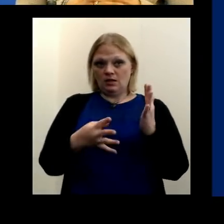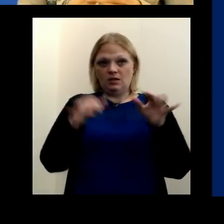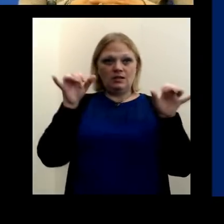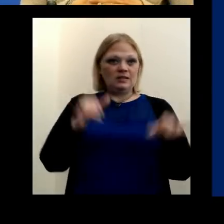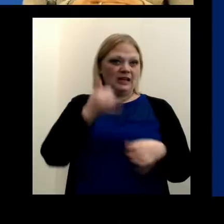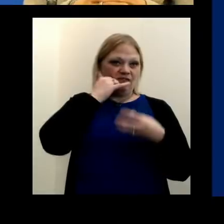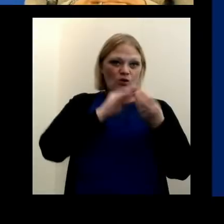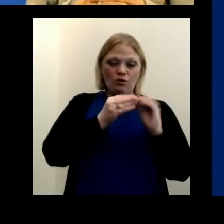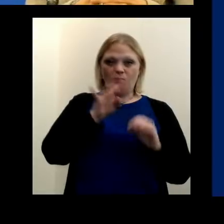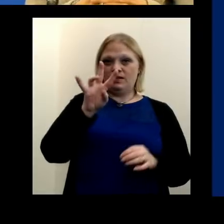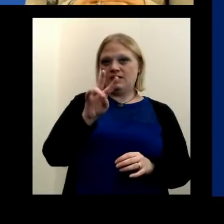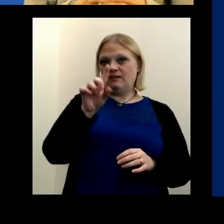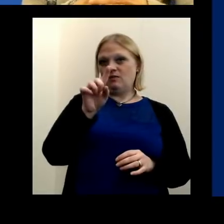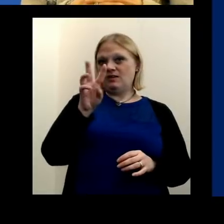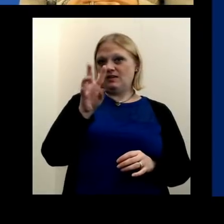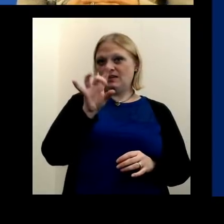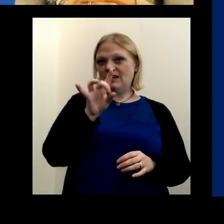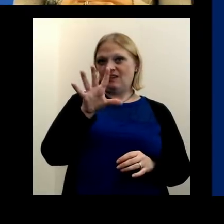number,